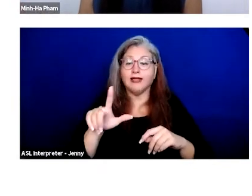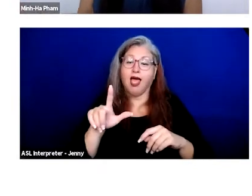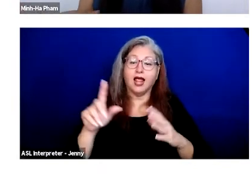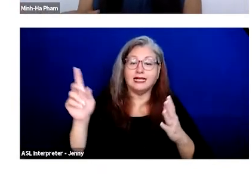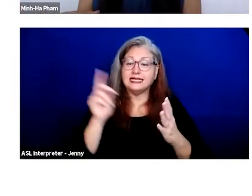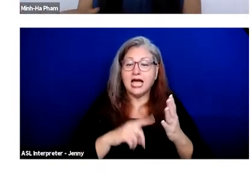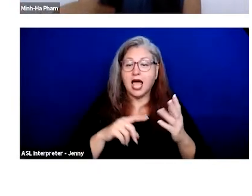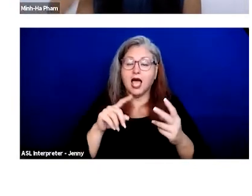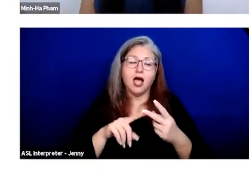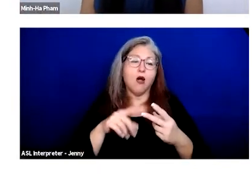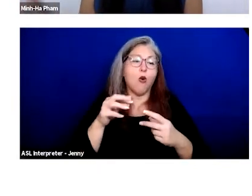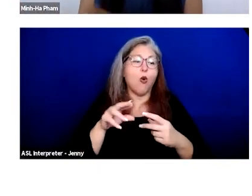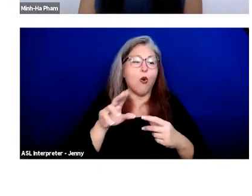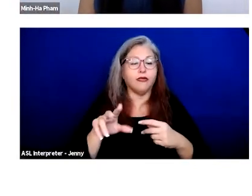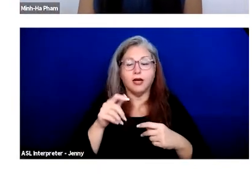example, or the